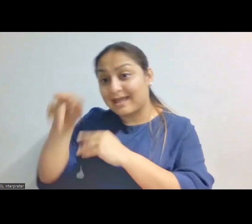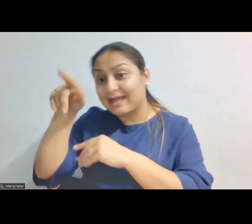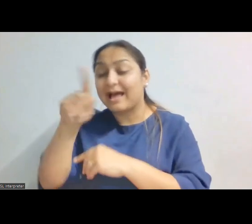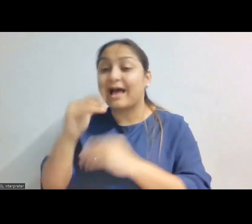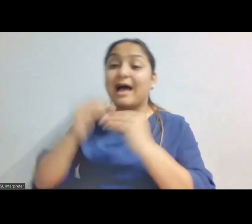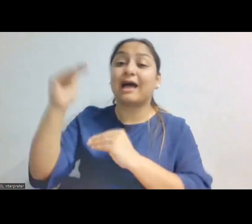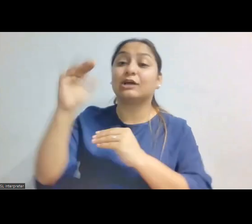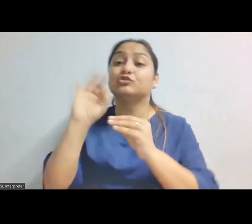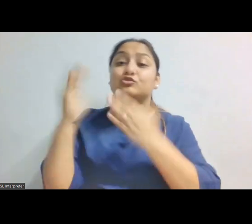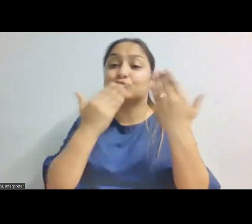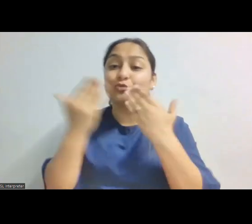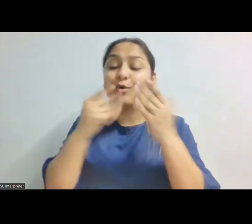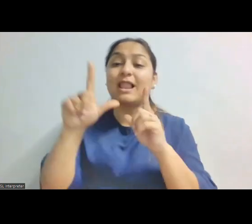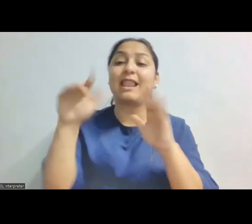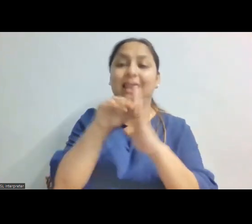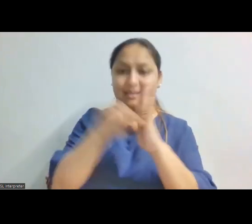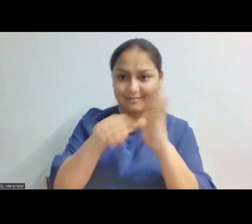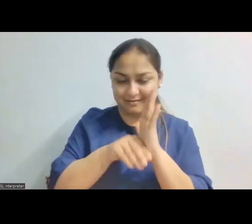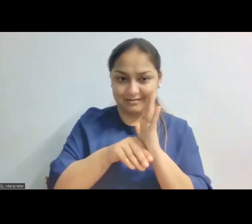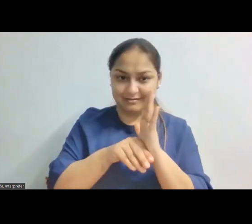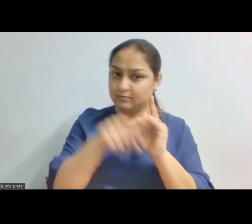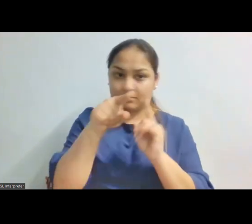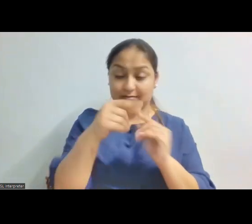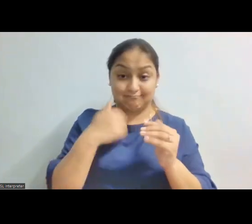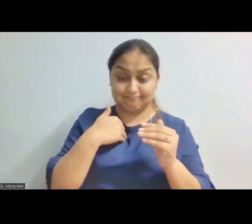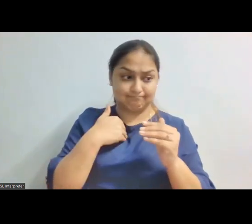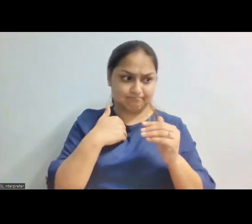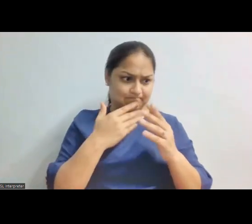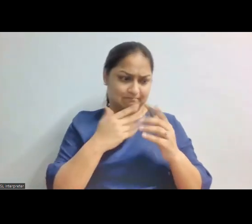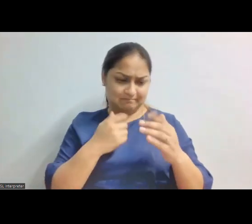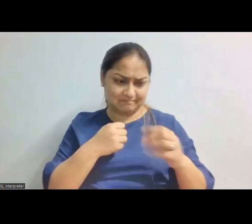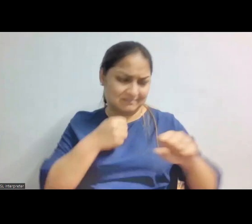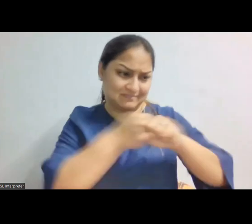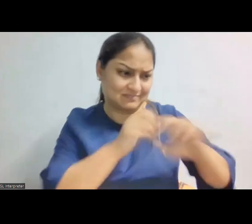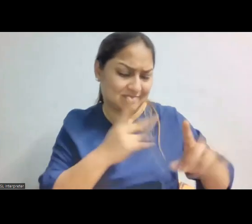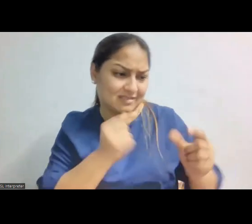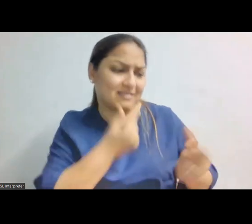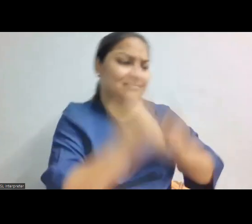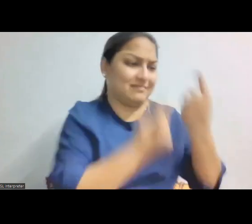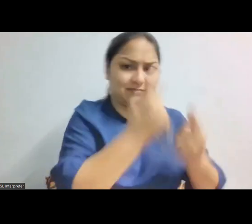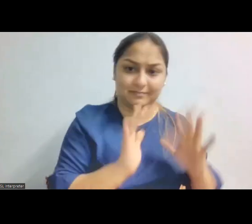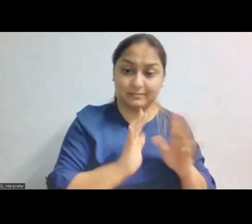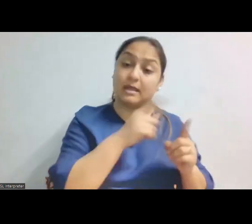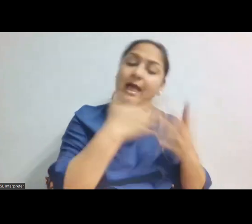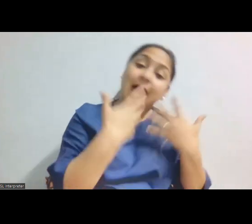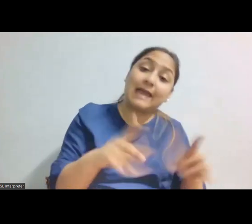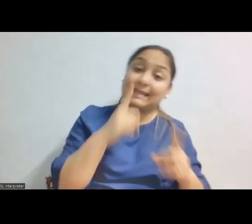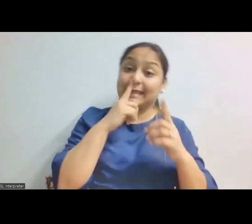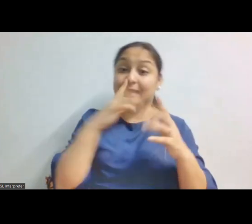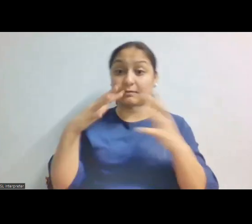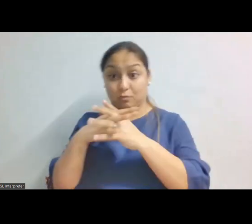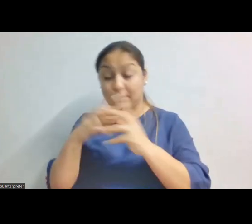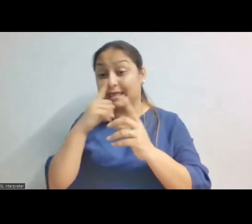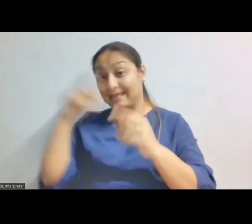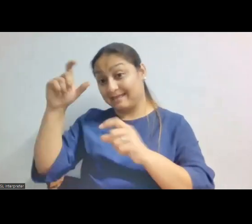career. Now, again, I would like to say that I am not against that. Any girl should have a choice to study of her choice, whether she studies